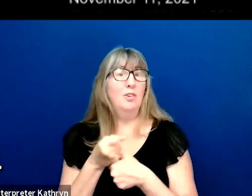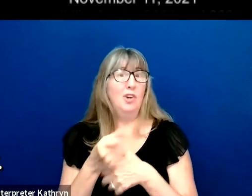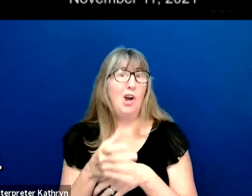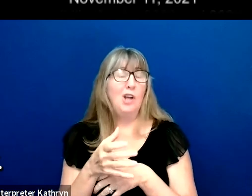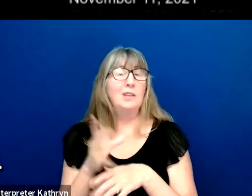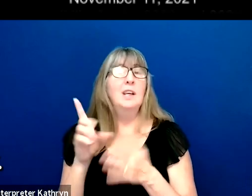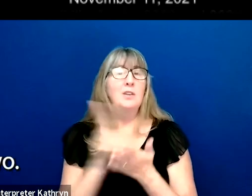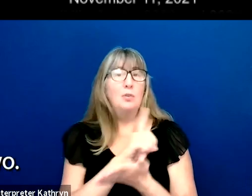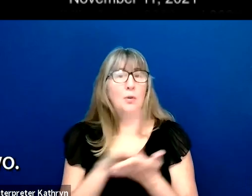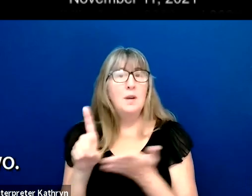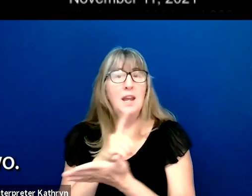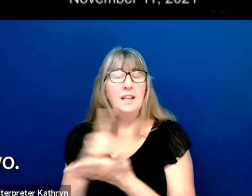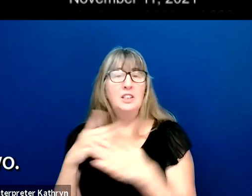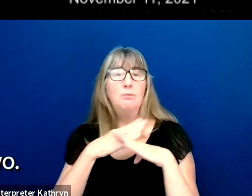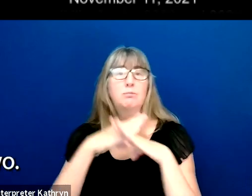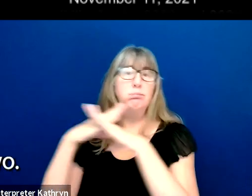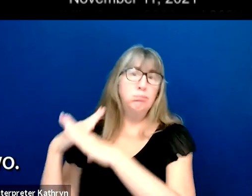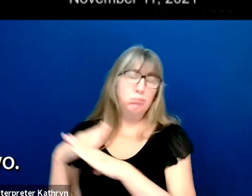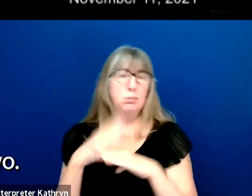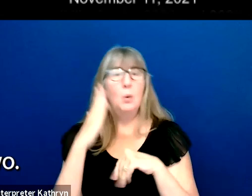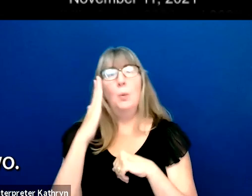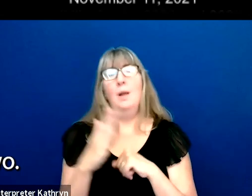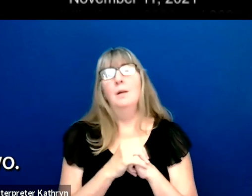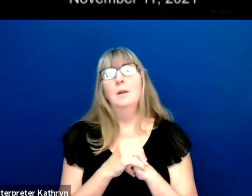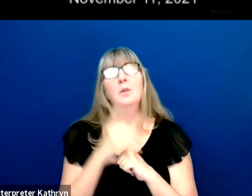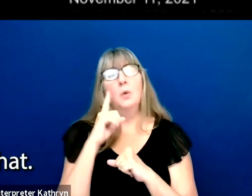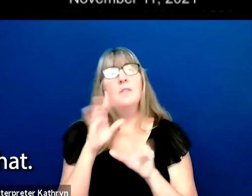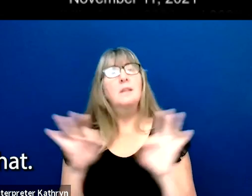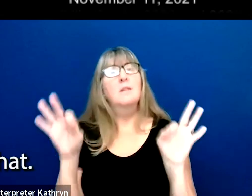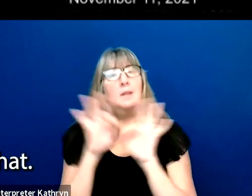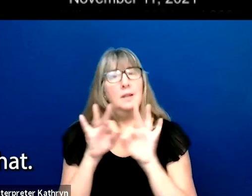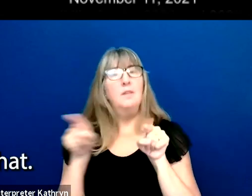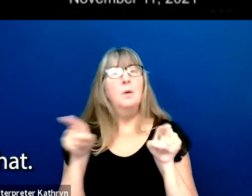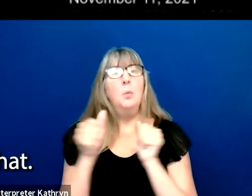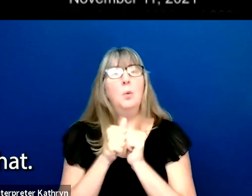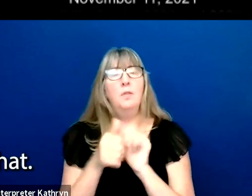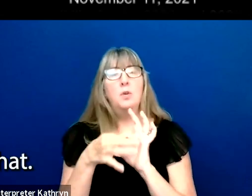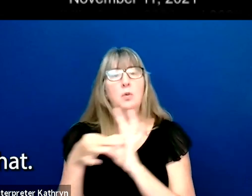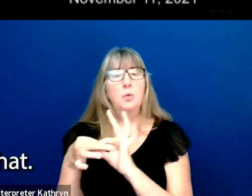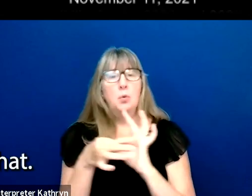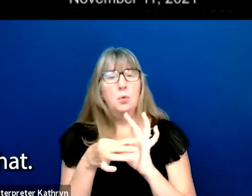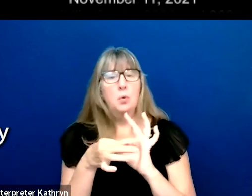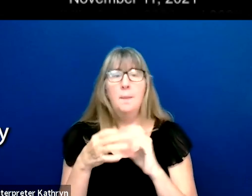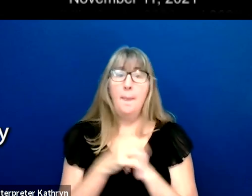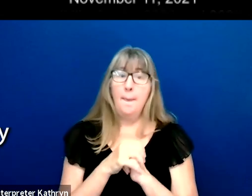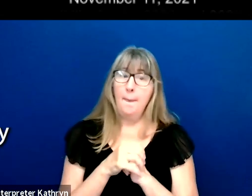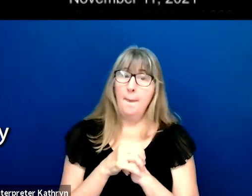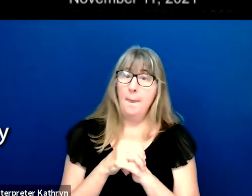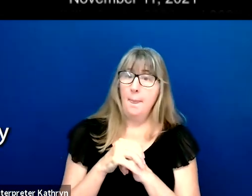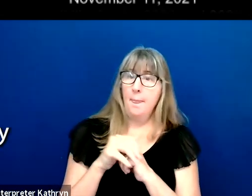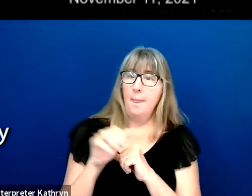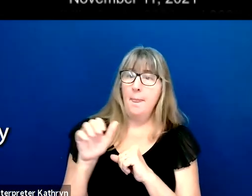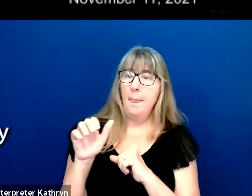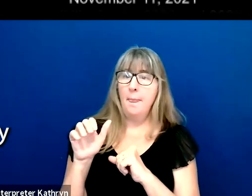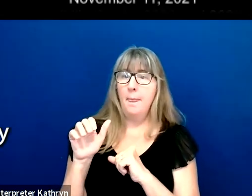acts that are exclusionary. So I do think there's some significant links between the two. Mahadeo, I'm not sure if you had any comments on that. I think the other